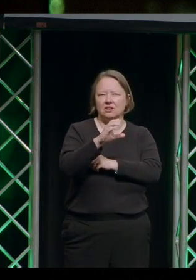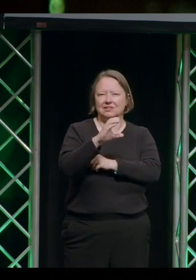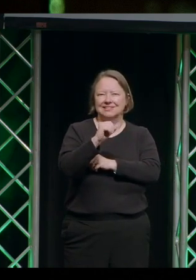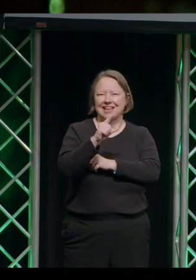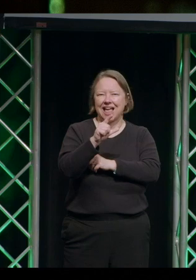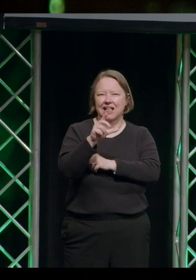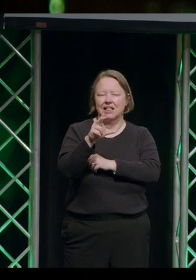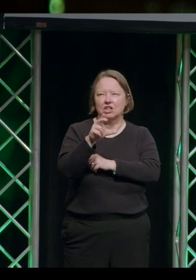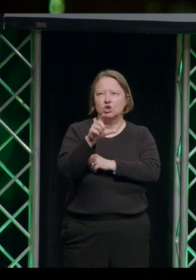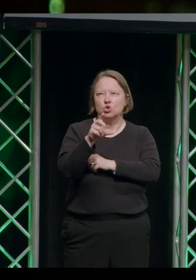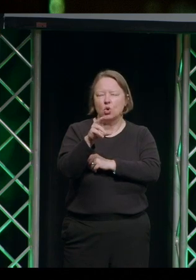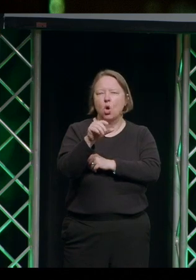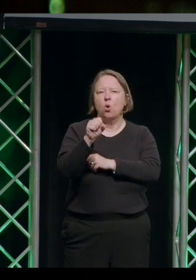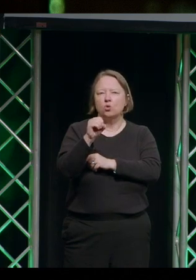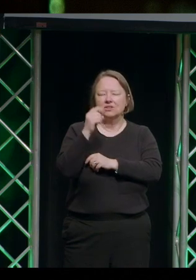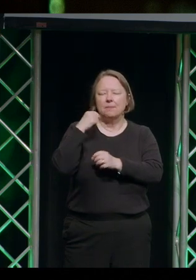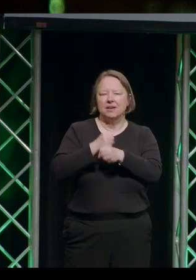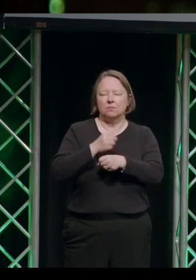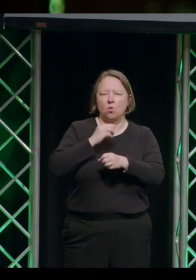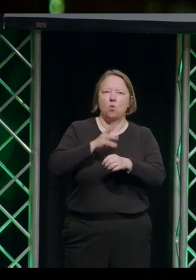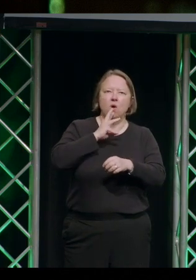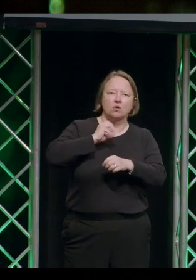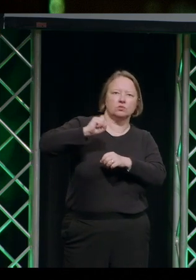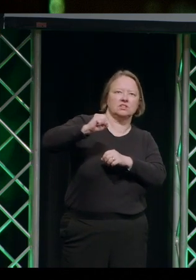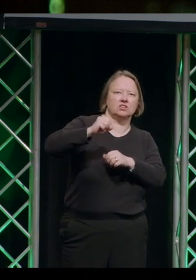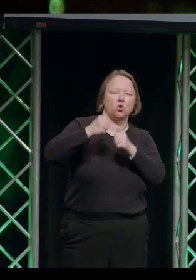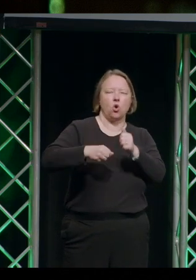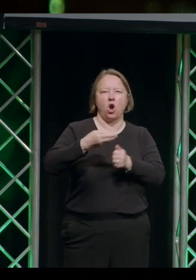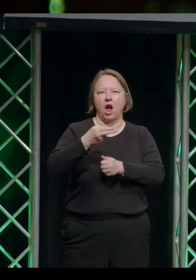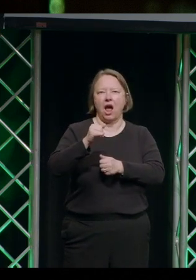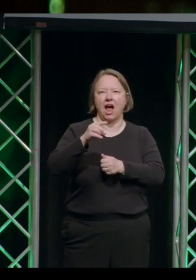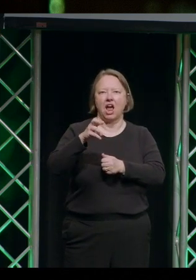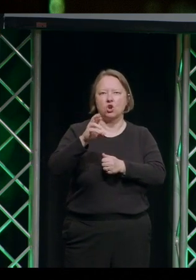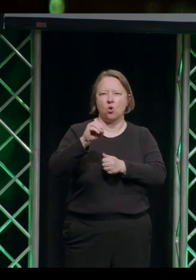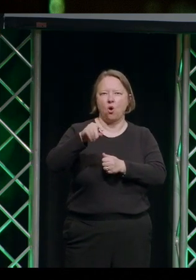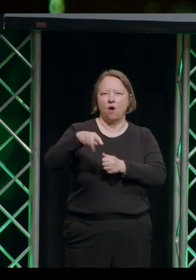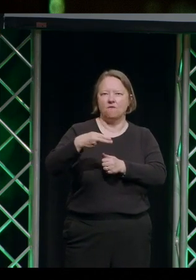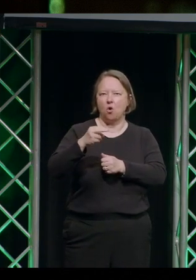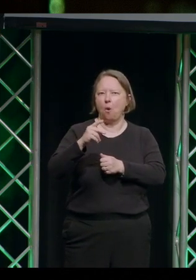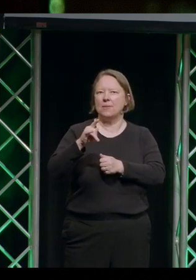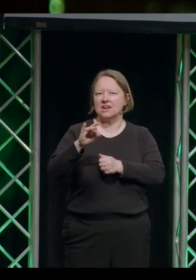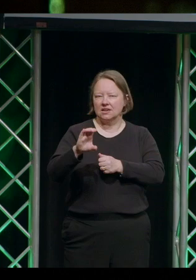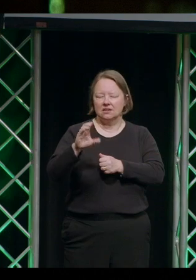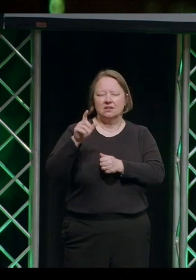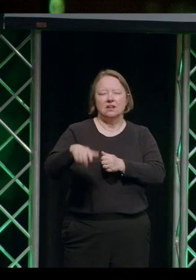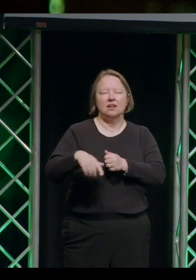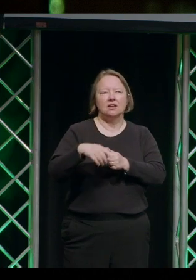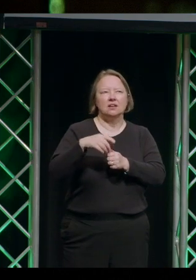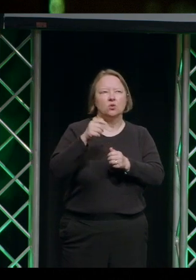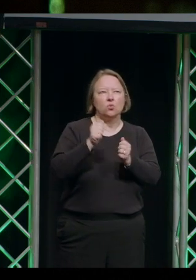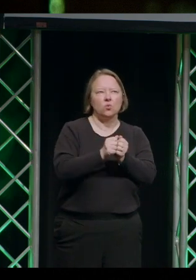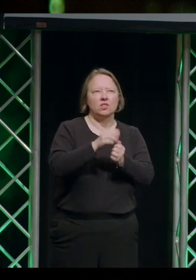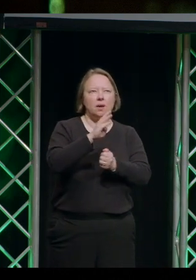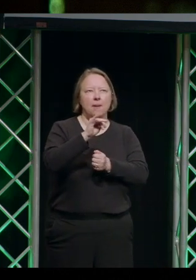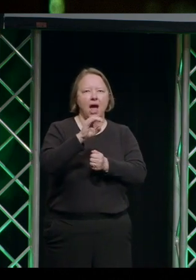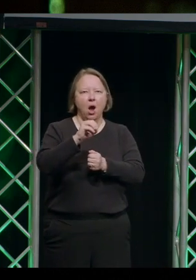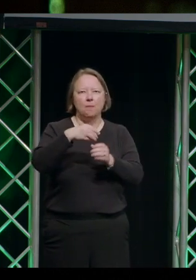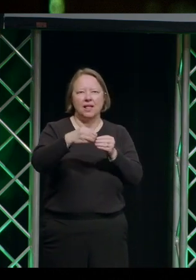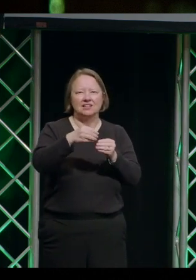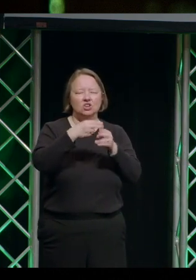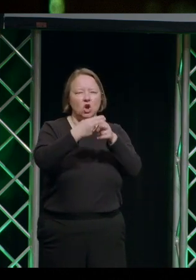more water-resistant or hydrophobic. And the integration of a bioplastic, it's